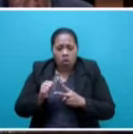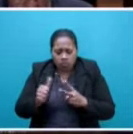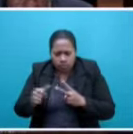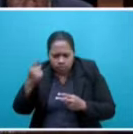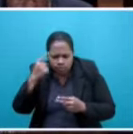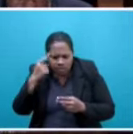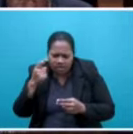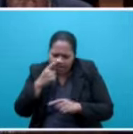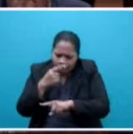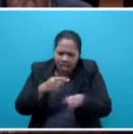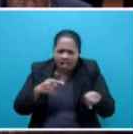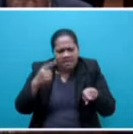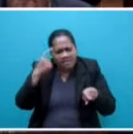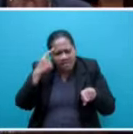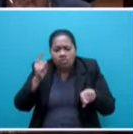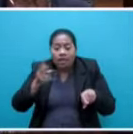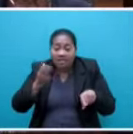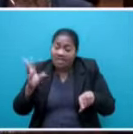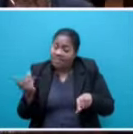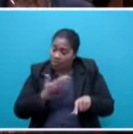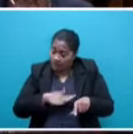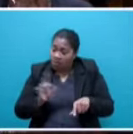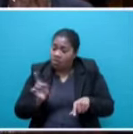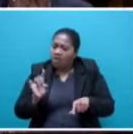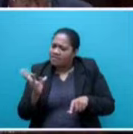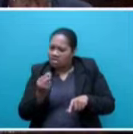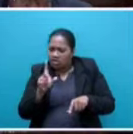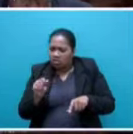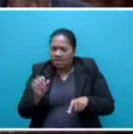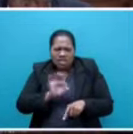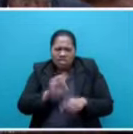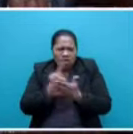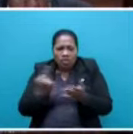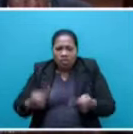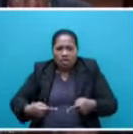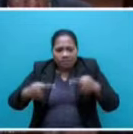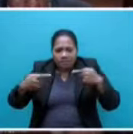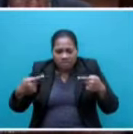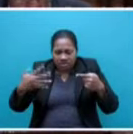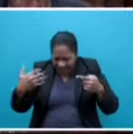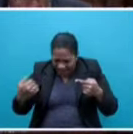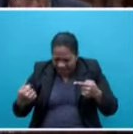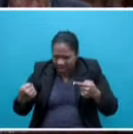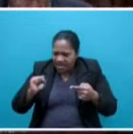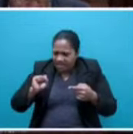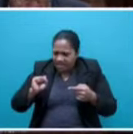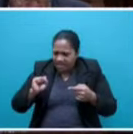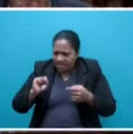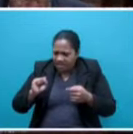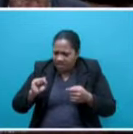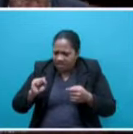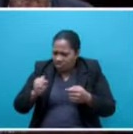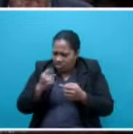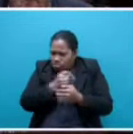they want, what they're doing, and what their needs are. It's not only the opposition that does have that liberty to do that, nor they are the